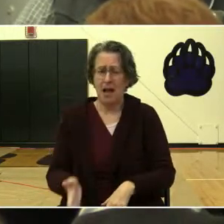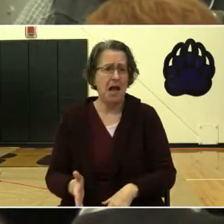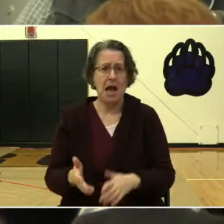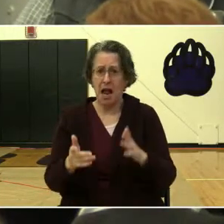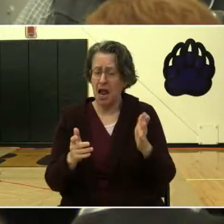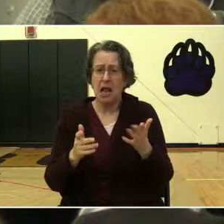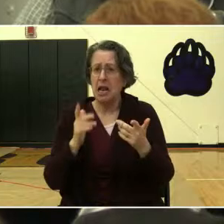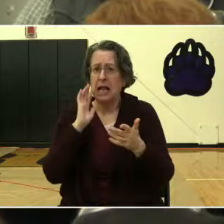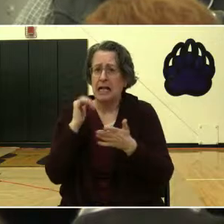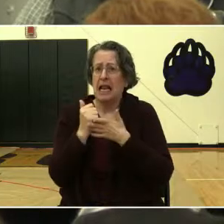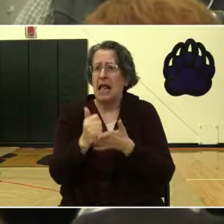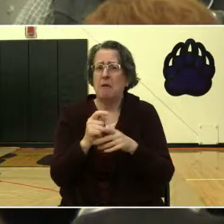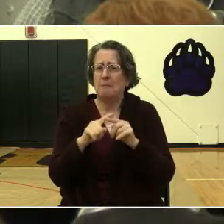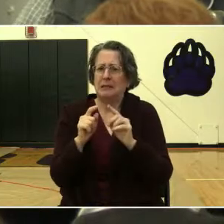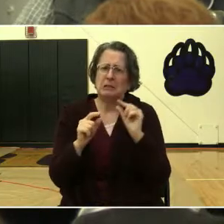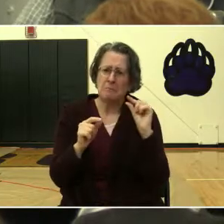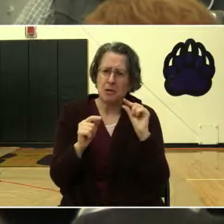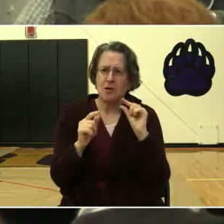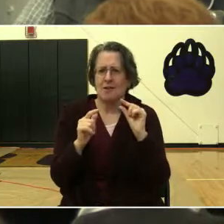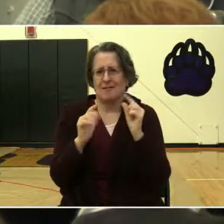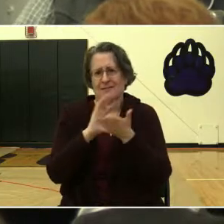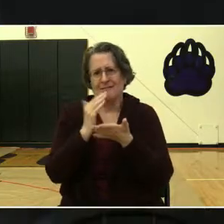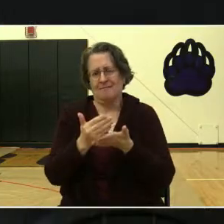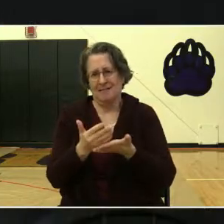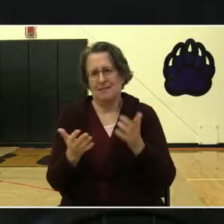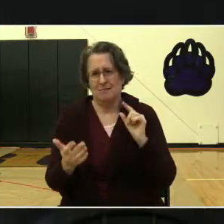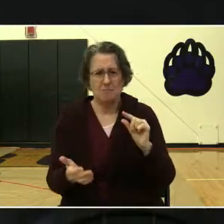a particular place that's what we've